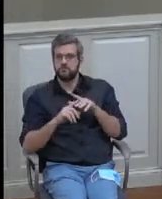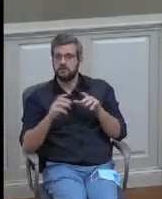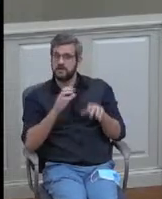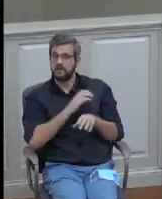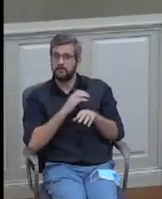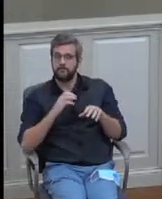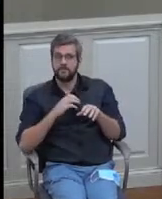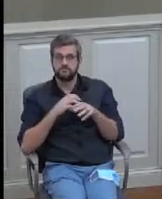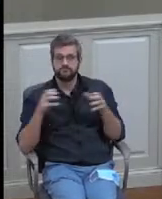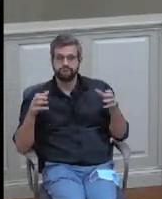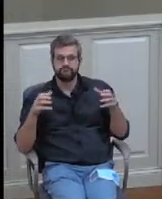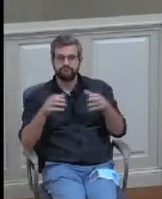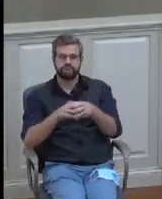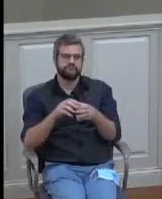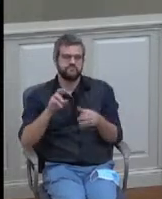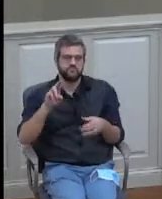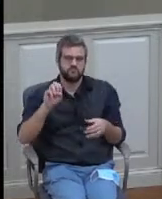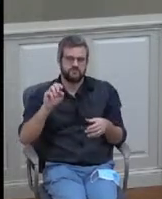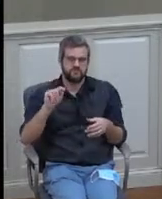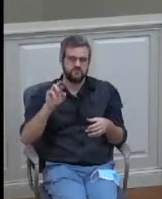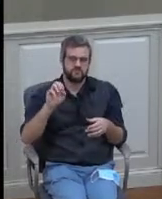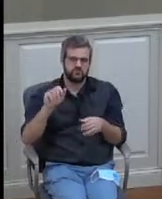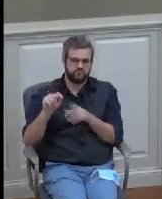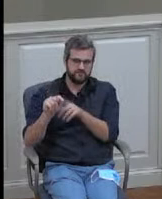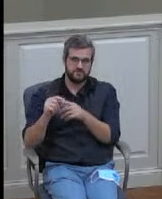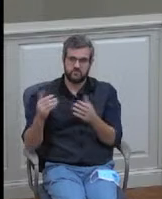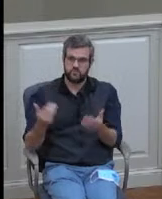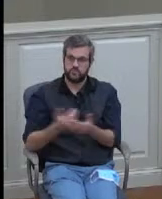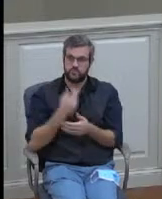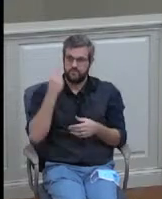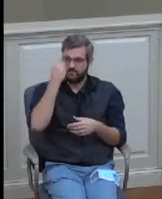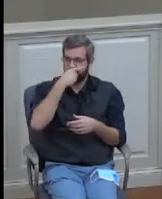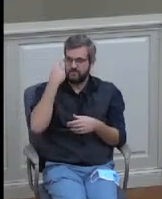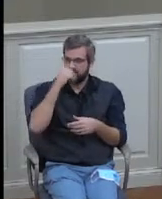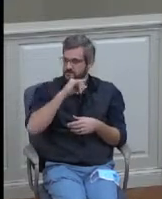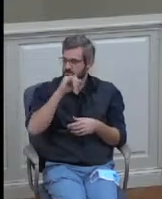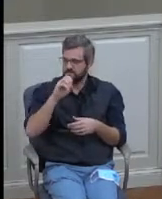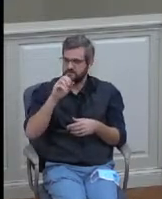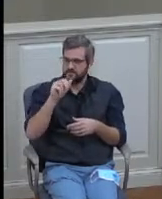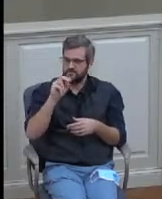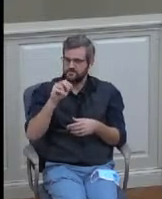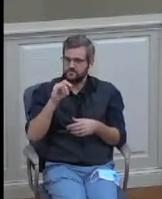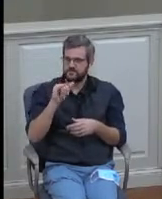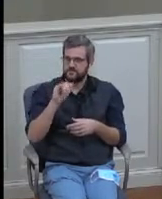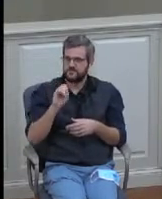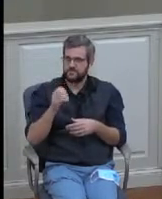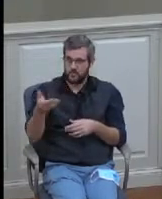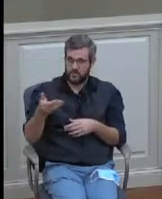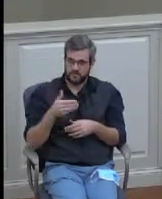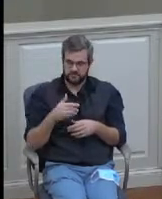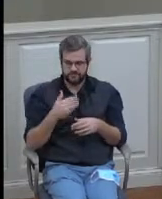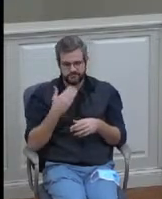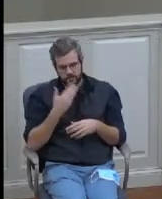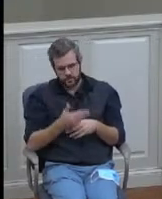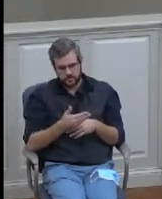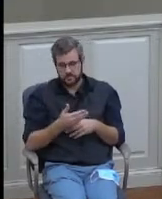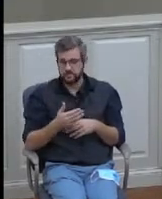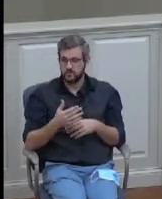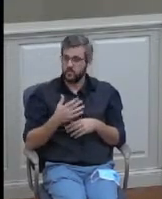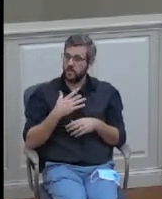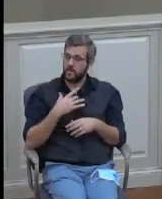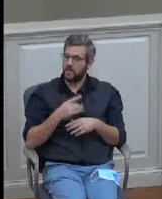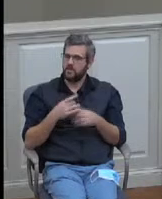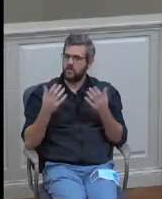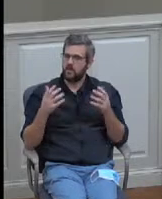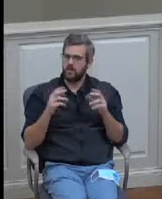commission. We do have a new face on the commission, Jenny. Welcome aboard, and we would like to sit